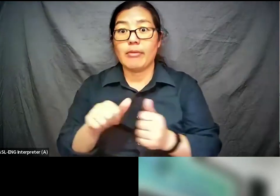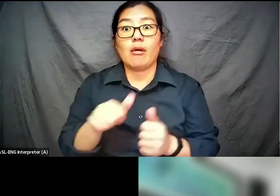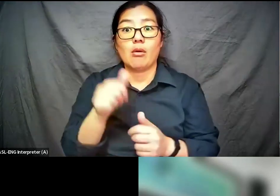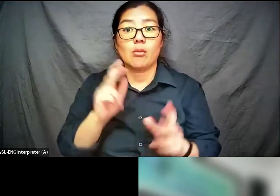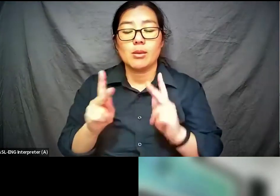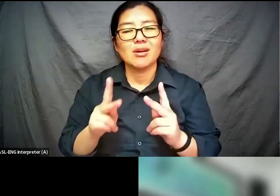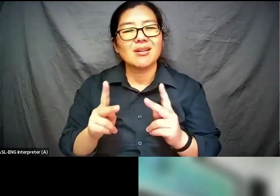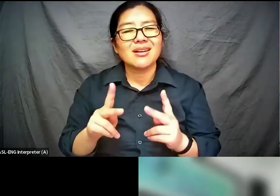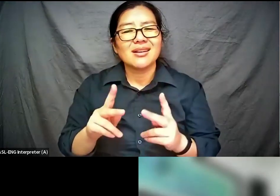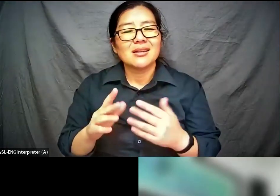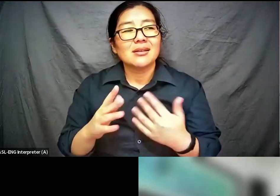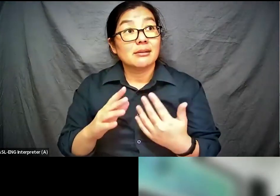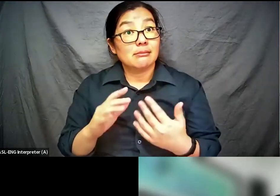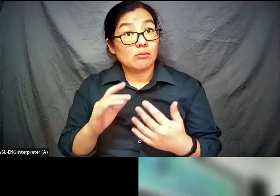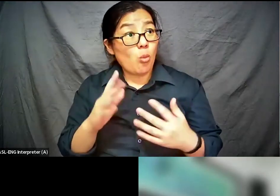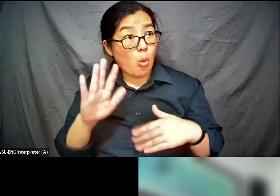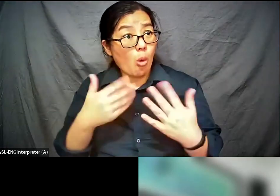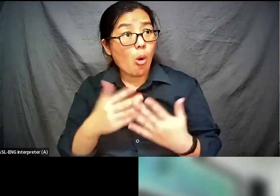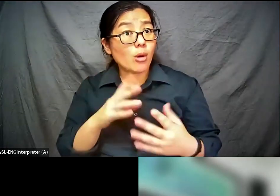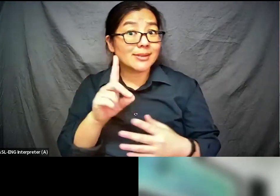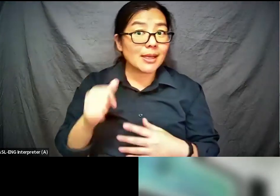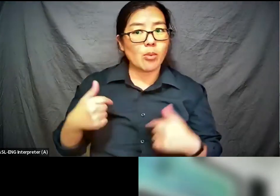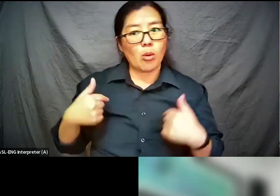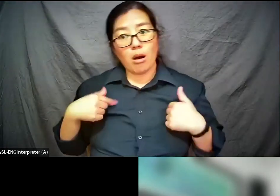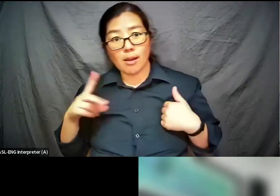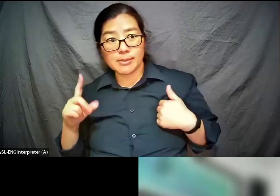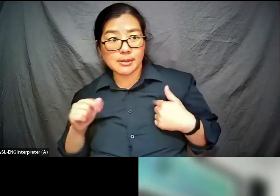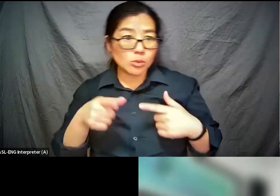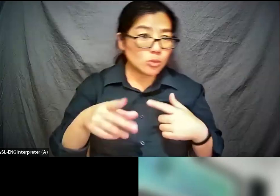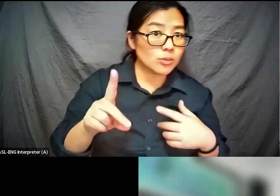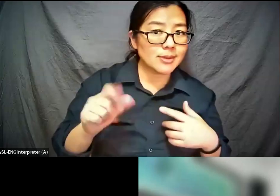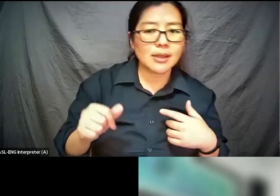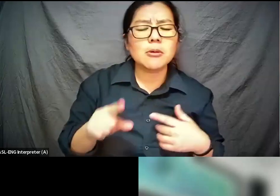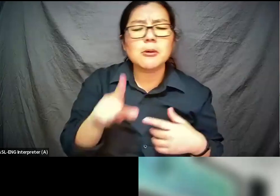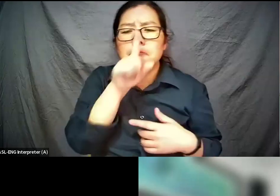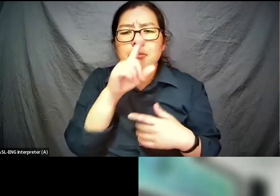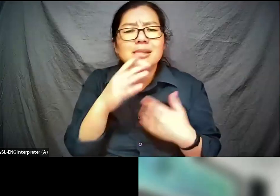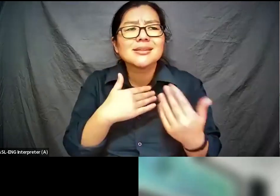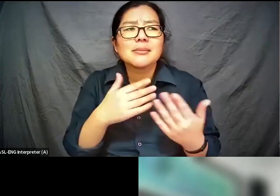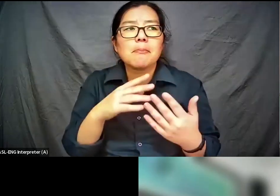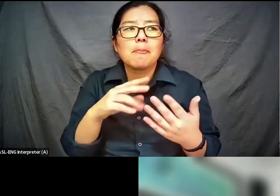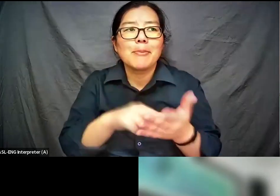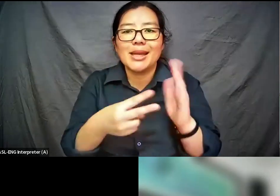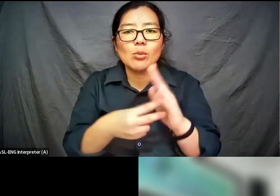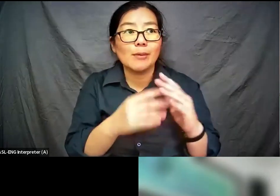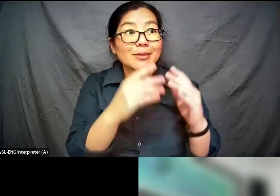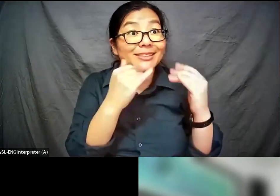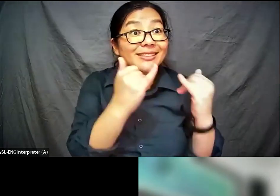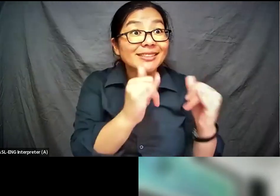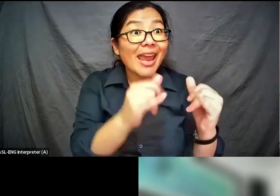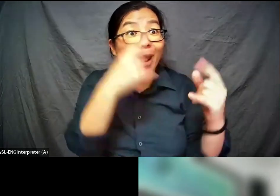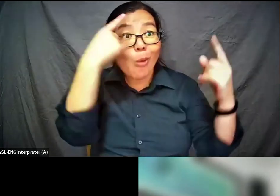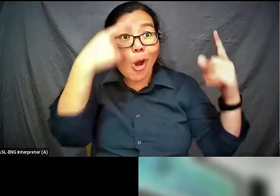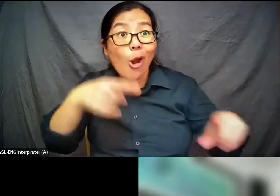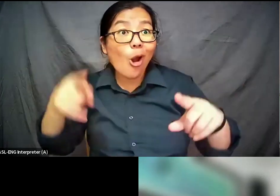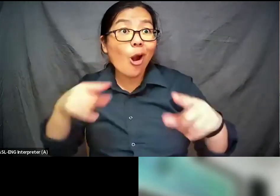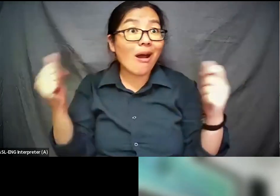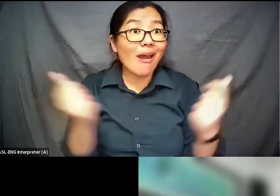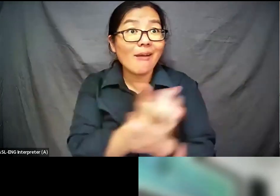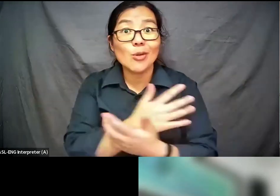about digital artifacts as needing to be archived or held because of this idea that